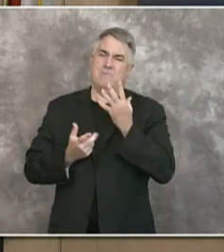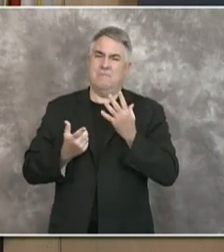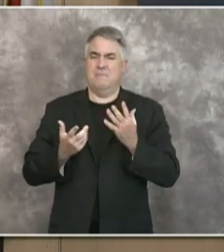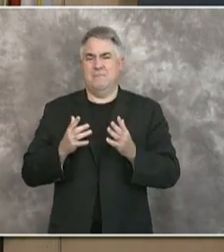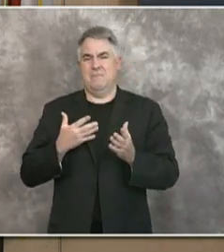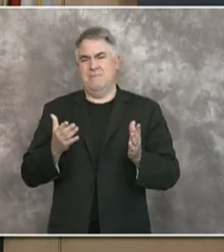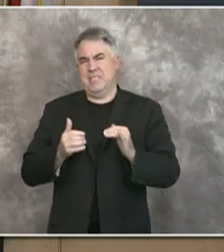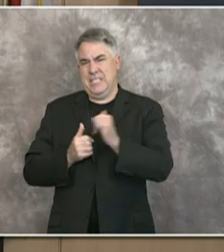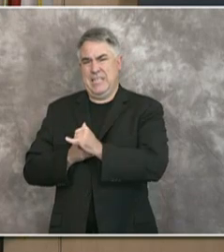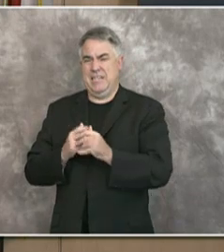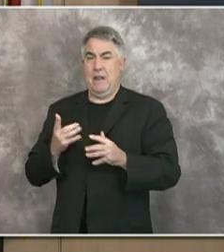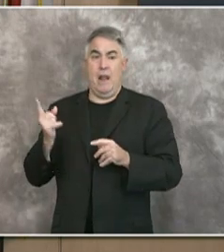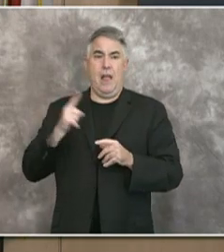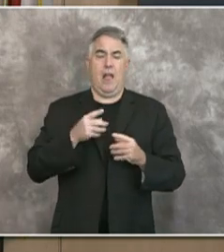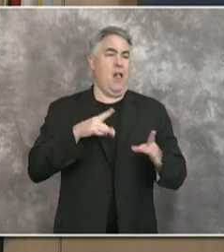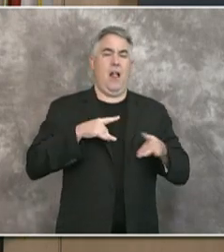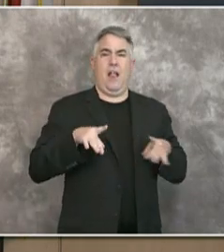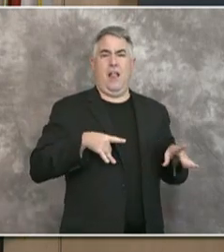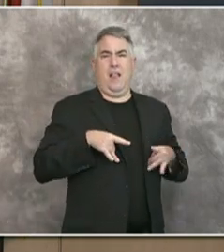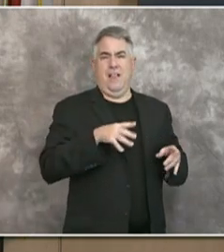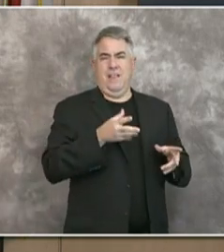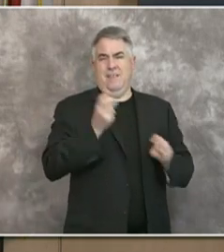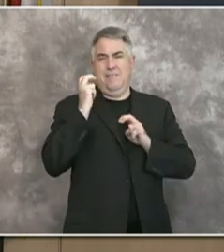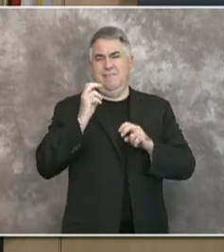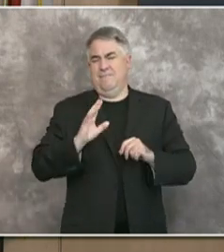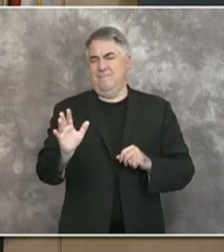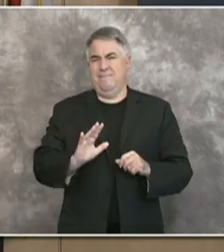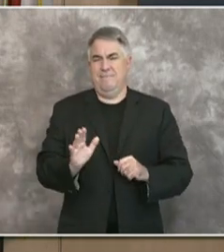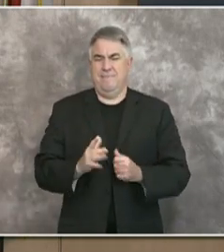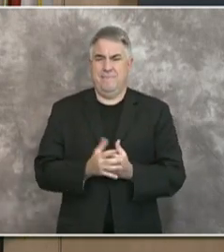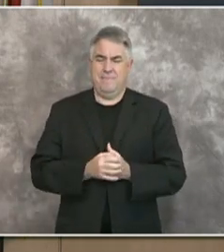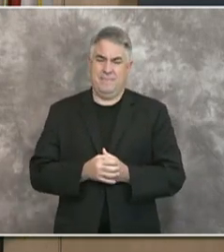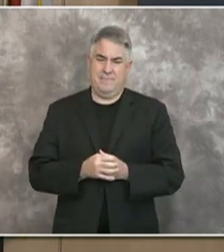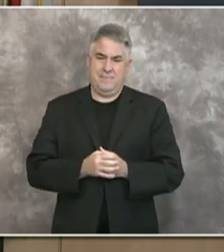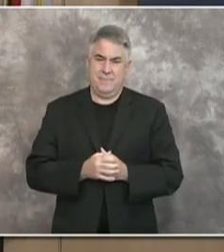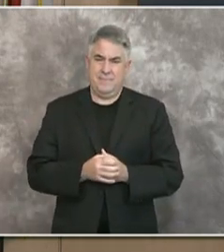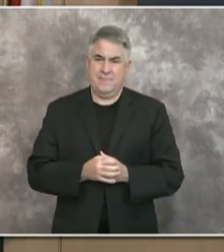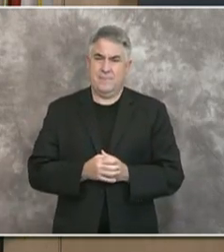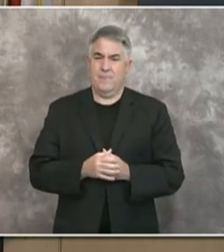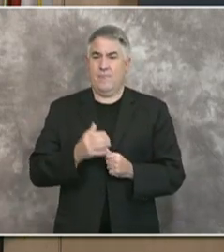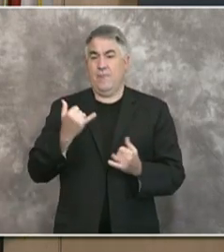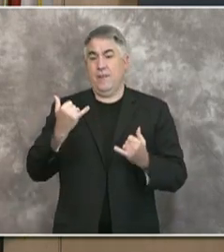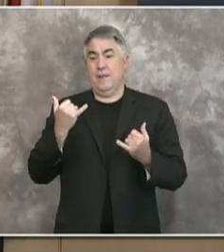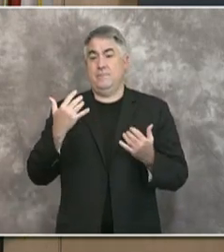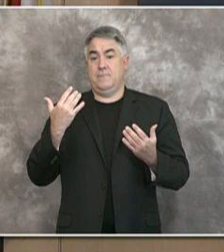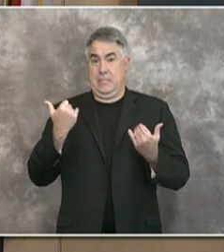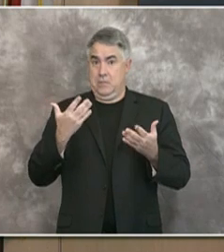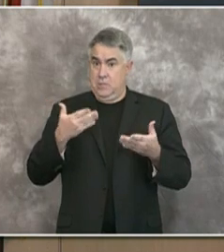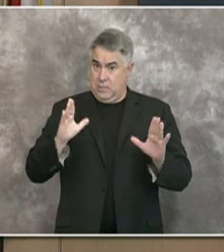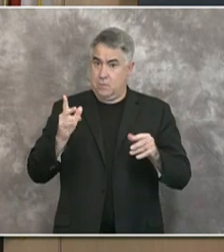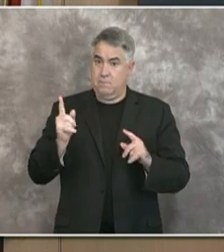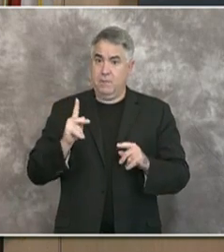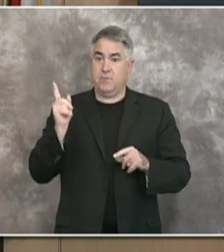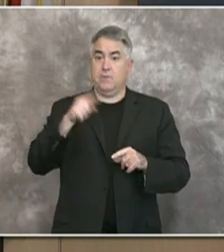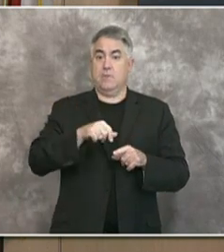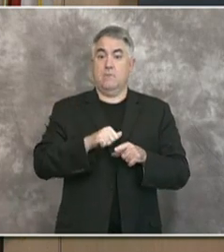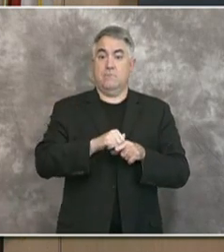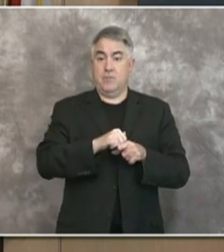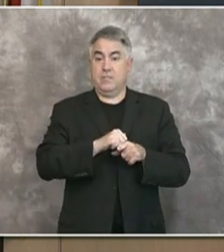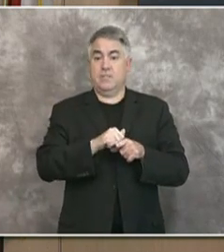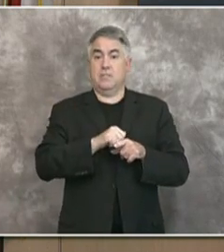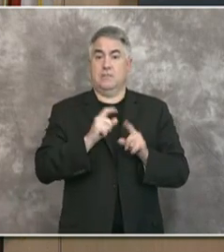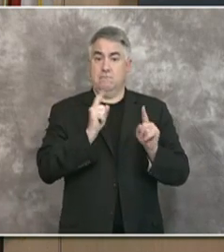gatherings. These new guidelines will allow everyone to practice their faith, but also to keep it